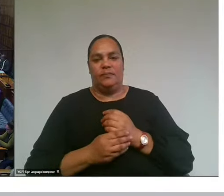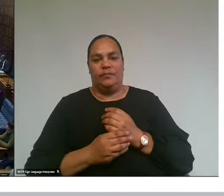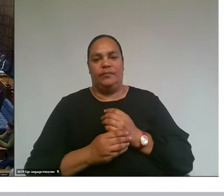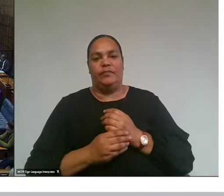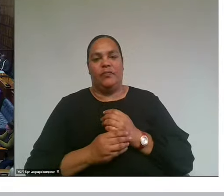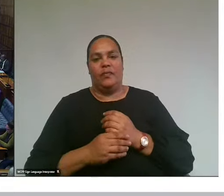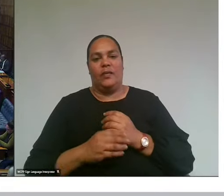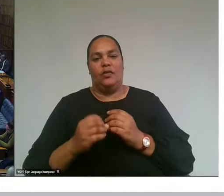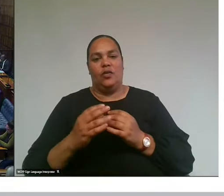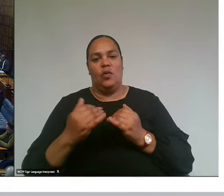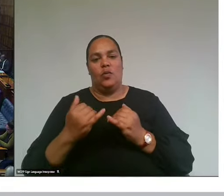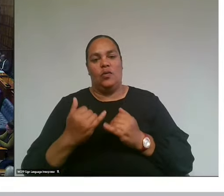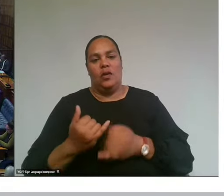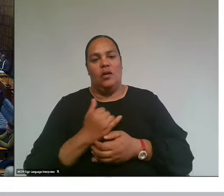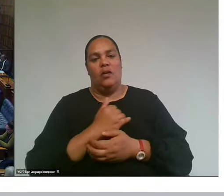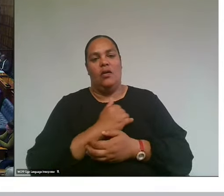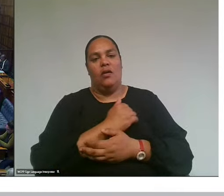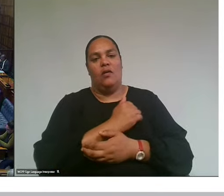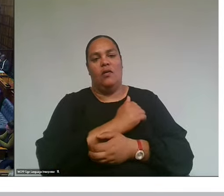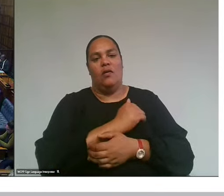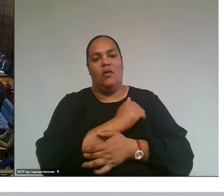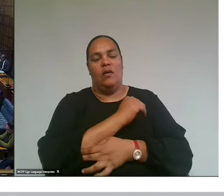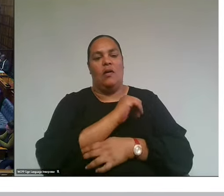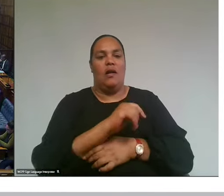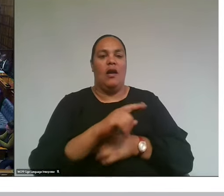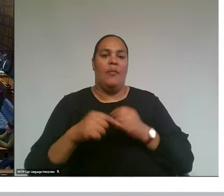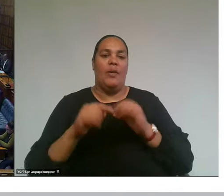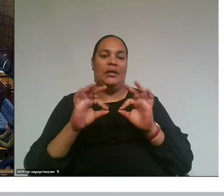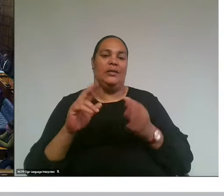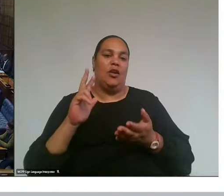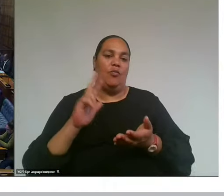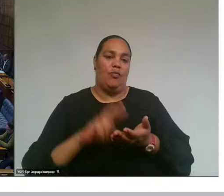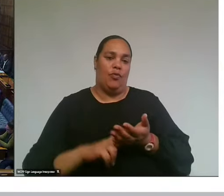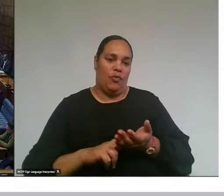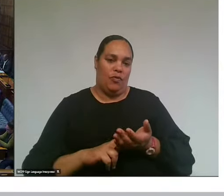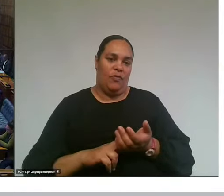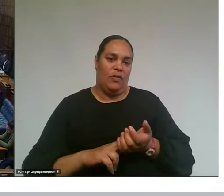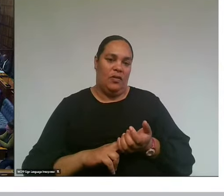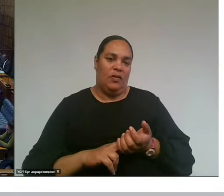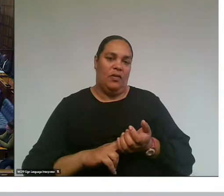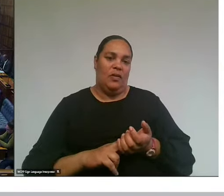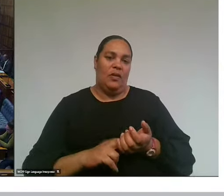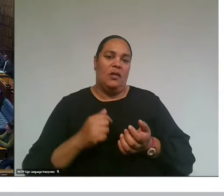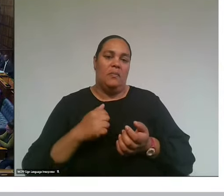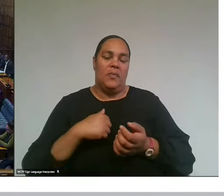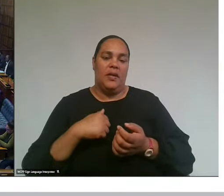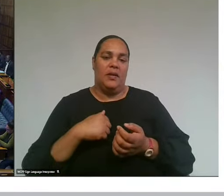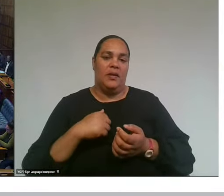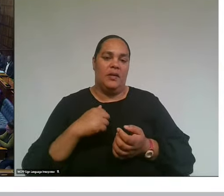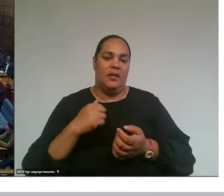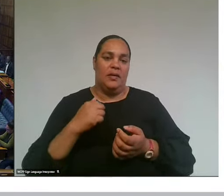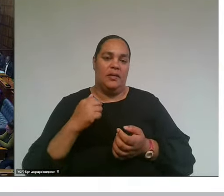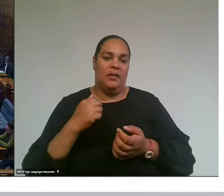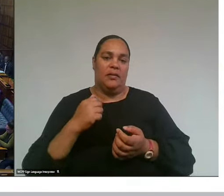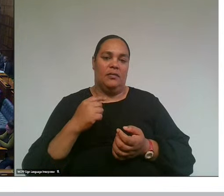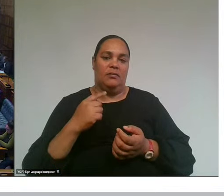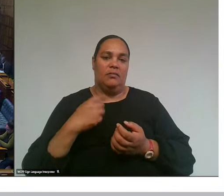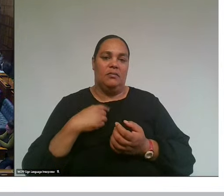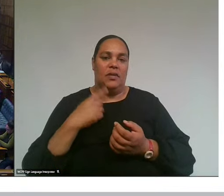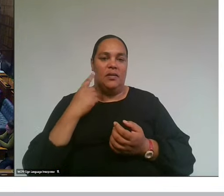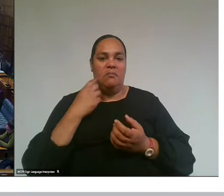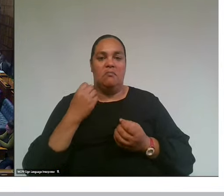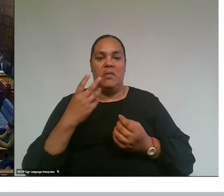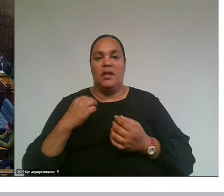terms of of of these approvals uh my impression is that you know many of our